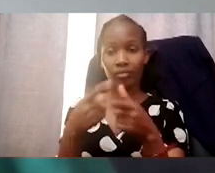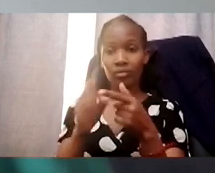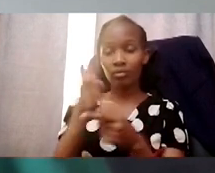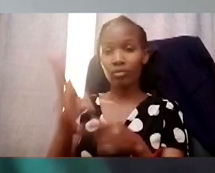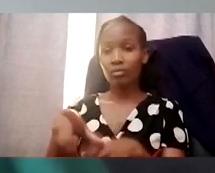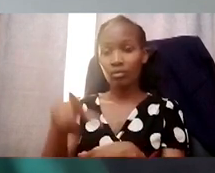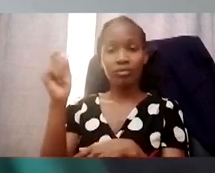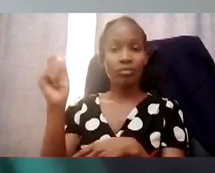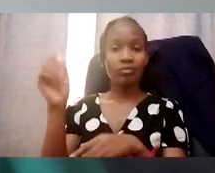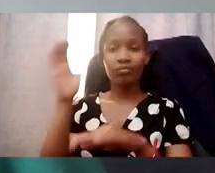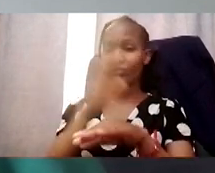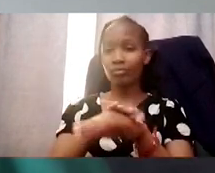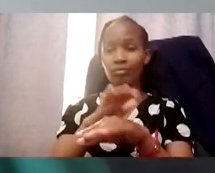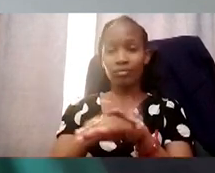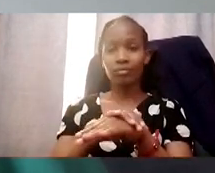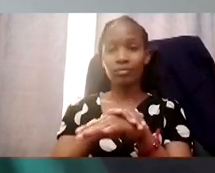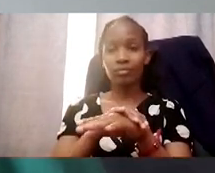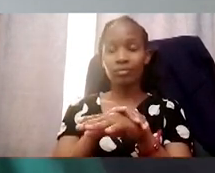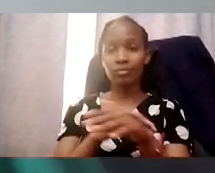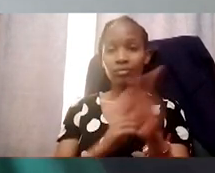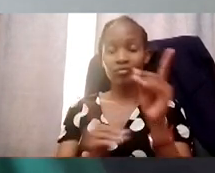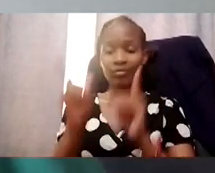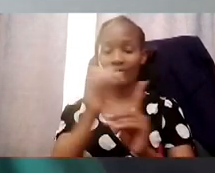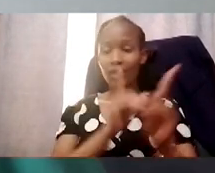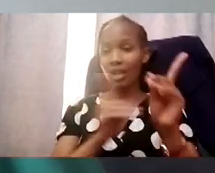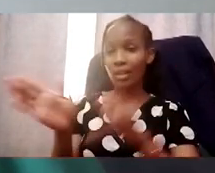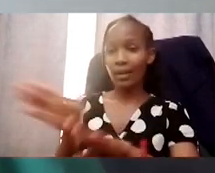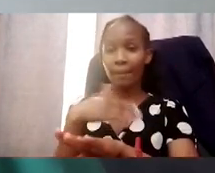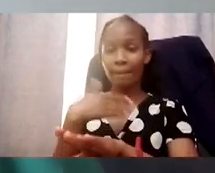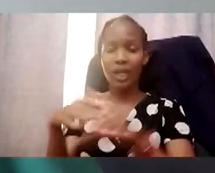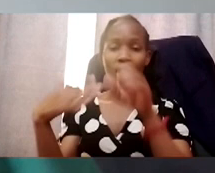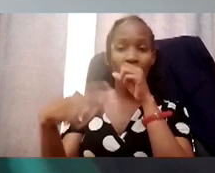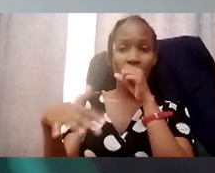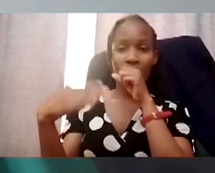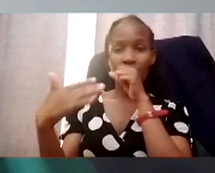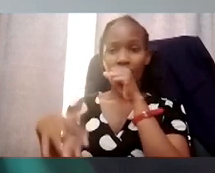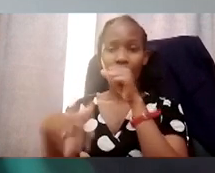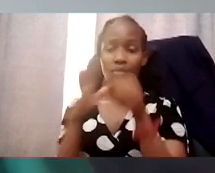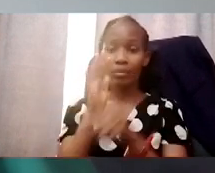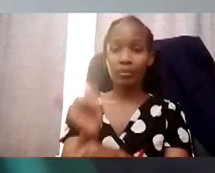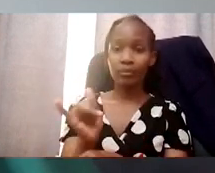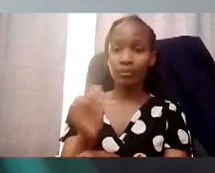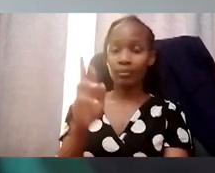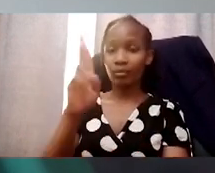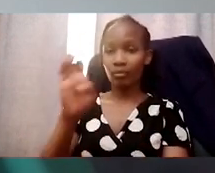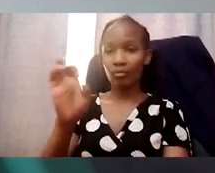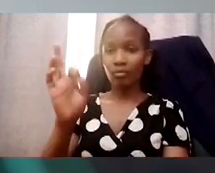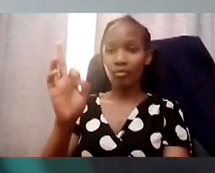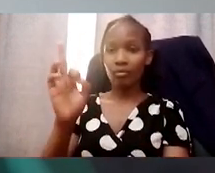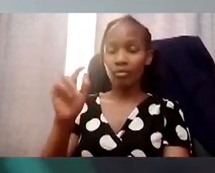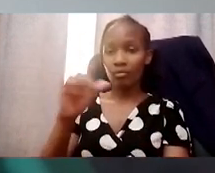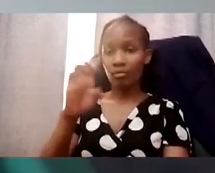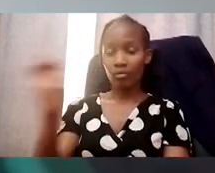amazing pieces of drama, dance, song, rap music by refugee artists in Kakuma. Mm-hmm. There are